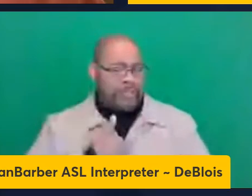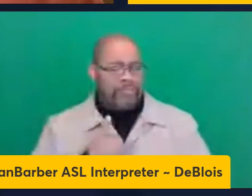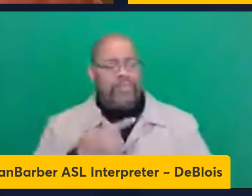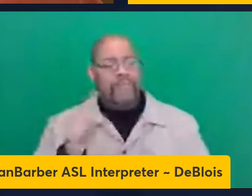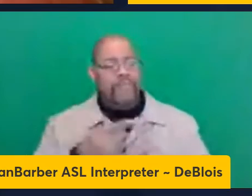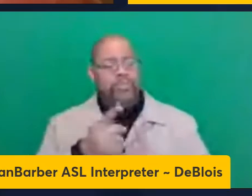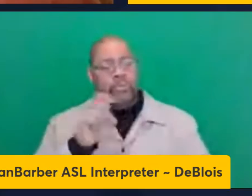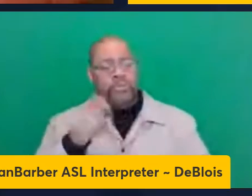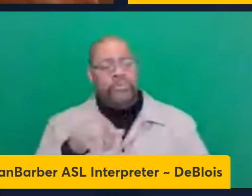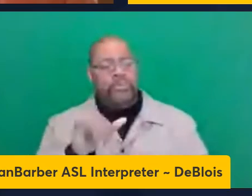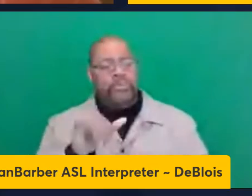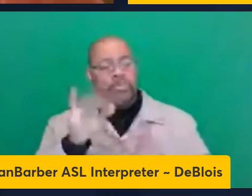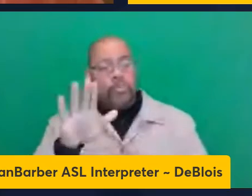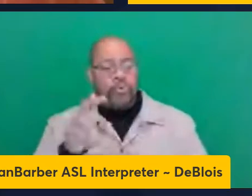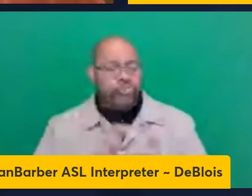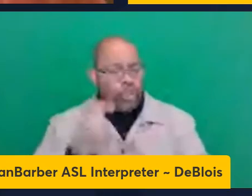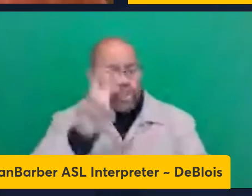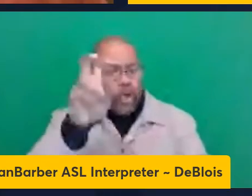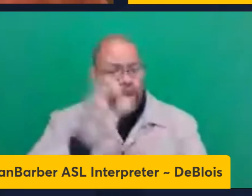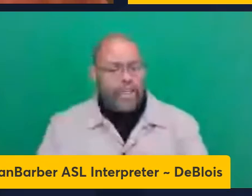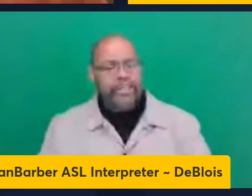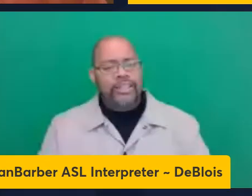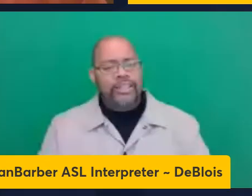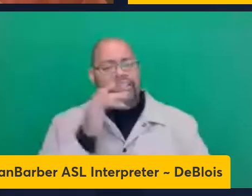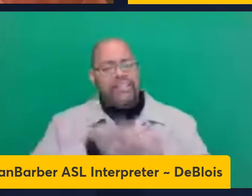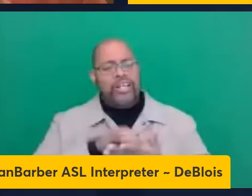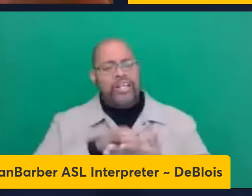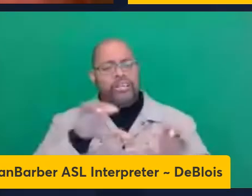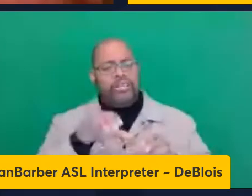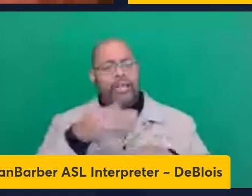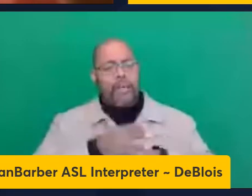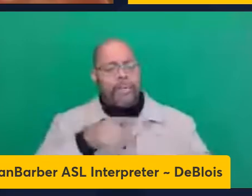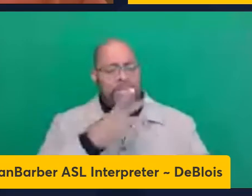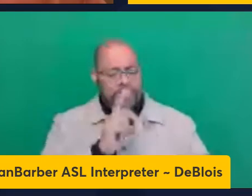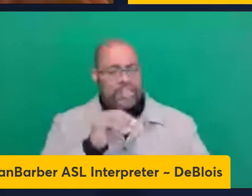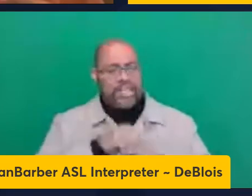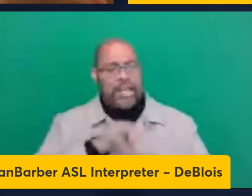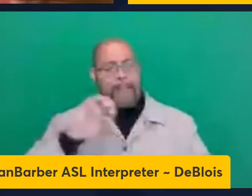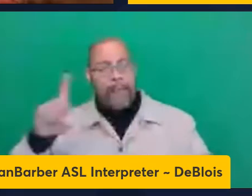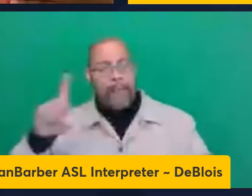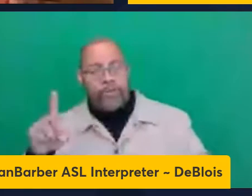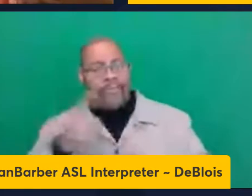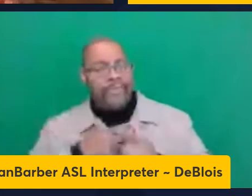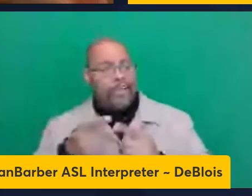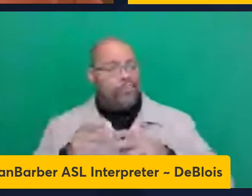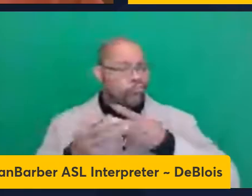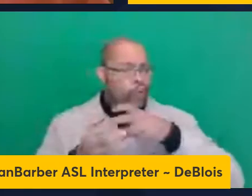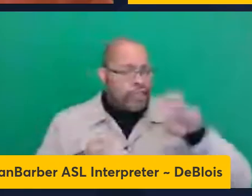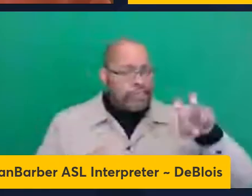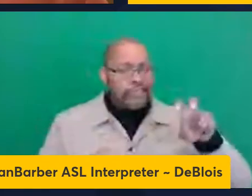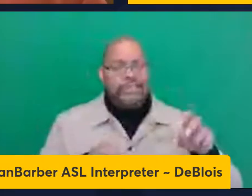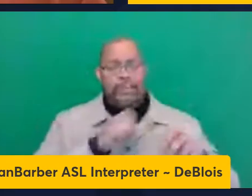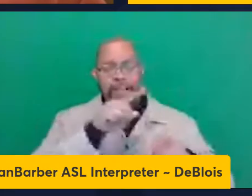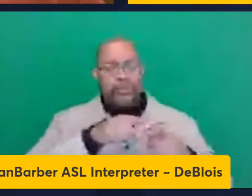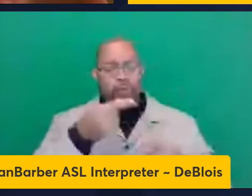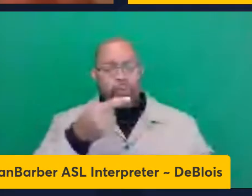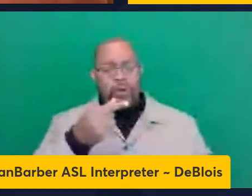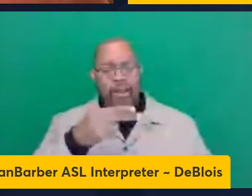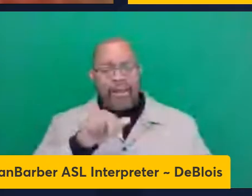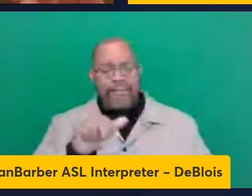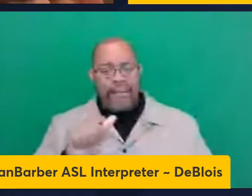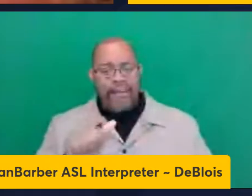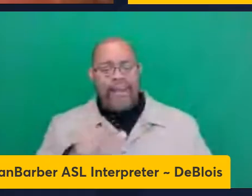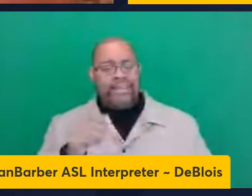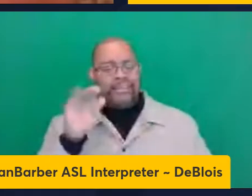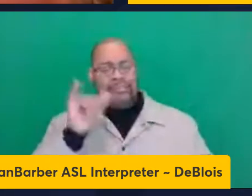question in terms of like your journey, because I see that you did your postdoc, in Maryland, and then you transitioned back to Ghana. And it